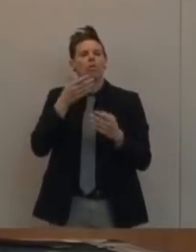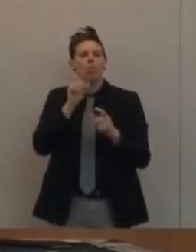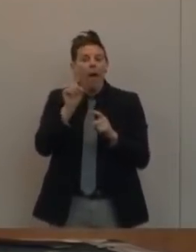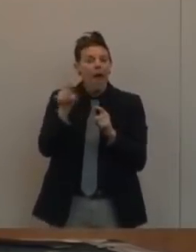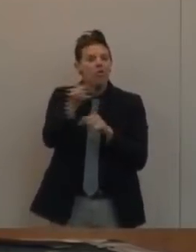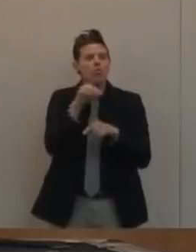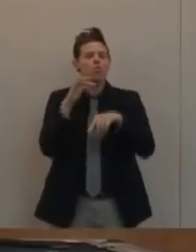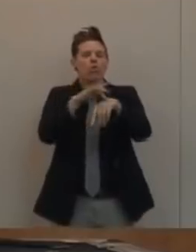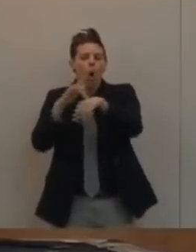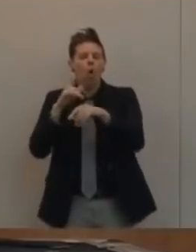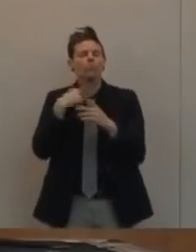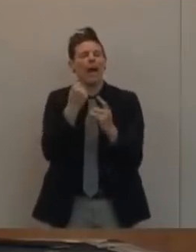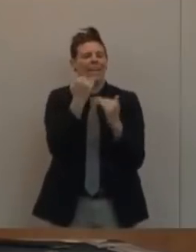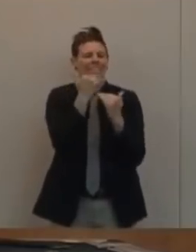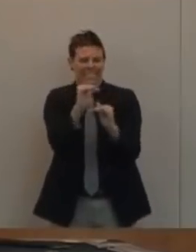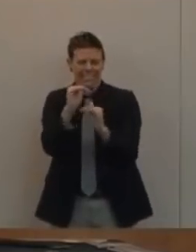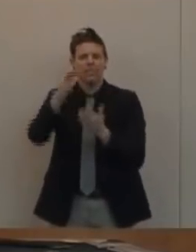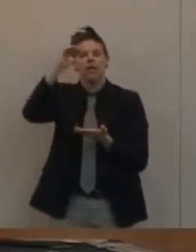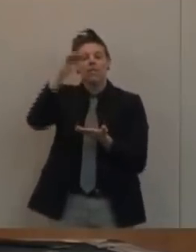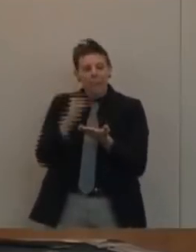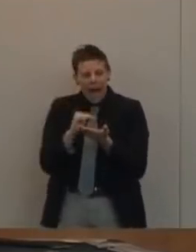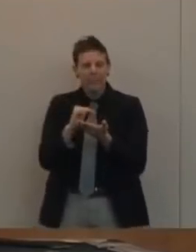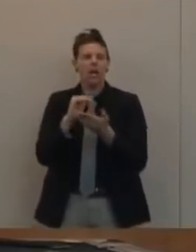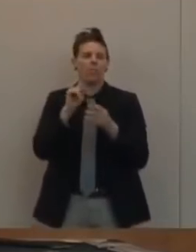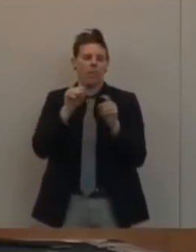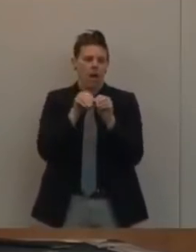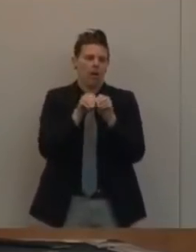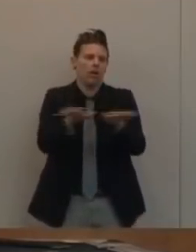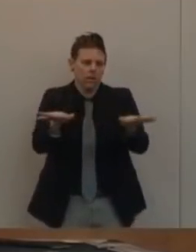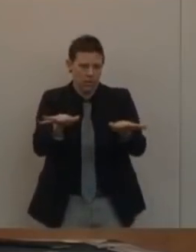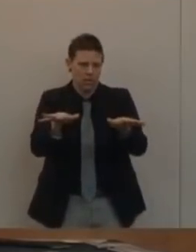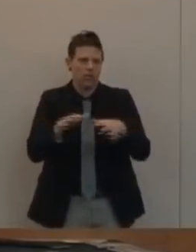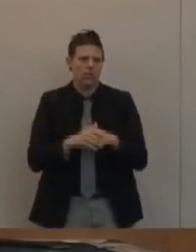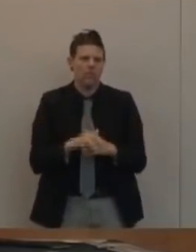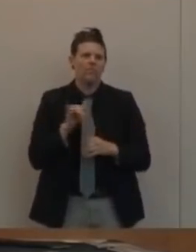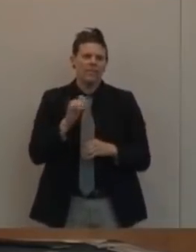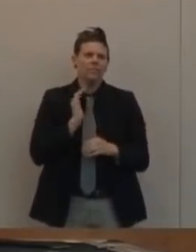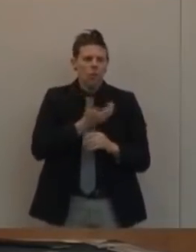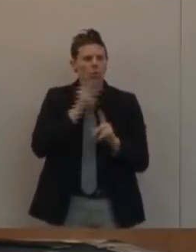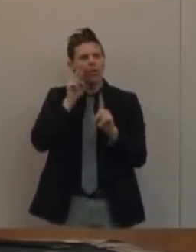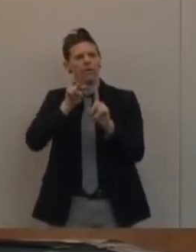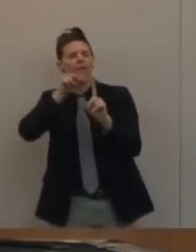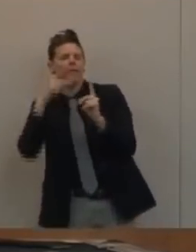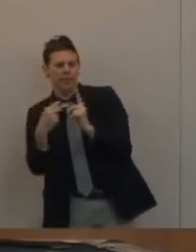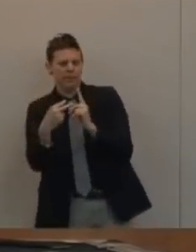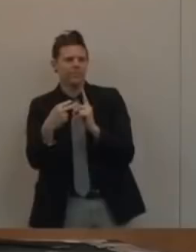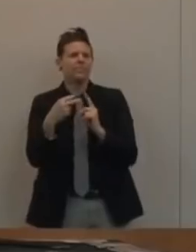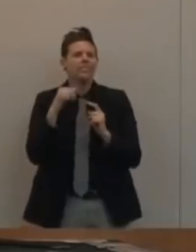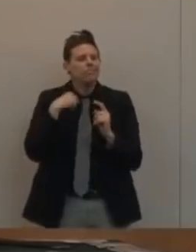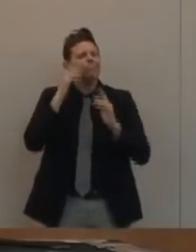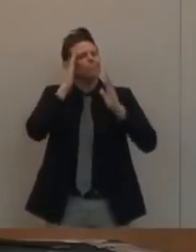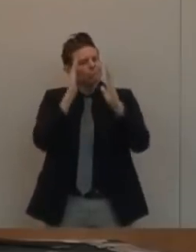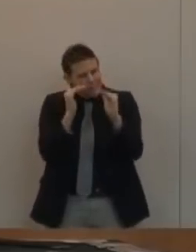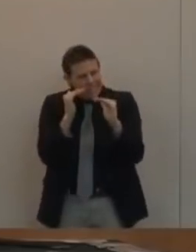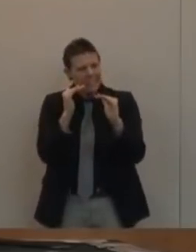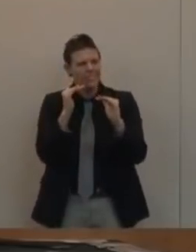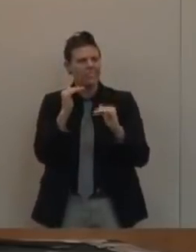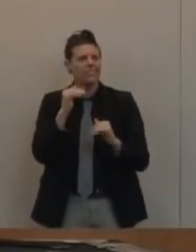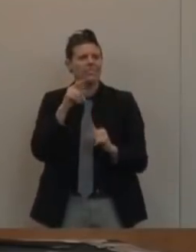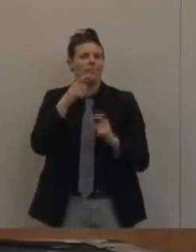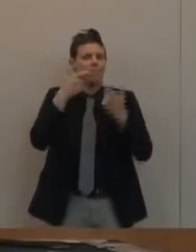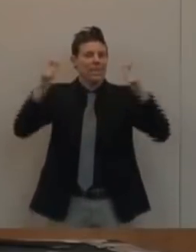minimize spread. So yes, it's true. That's the rationale. And I'm expecting those big box stores to